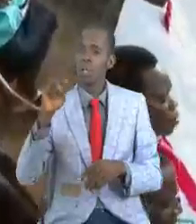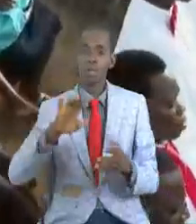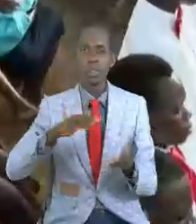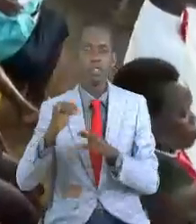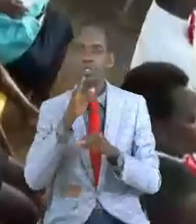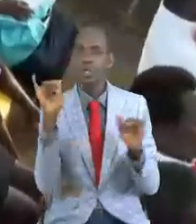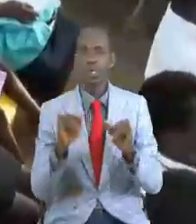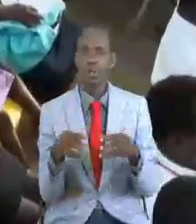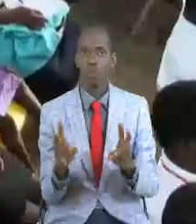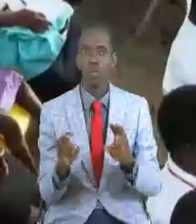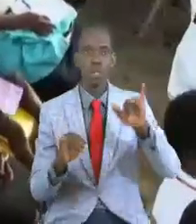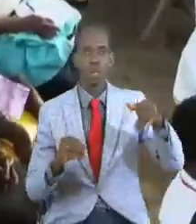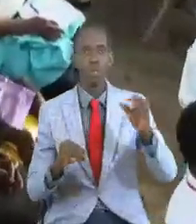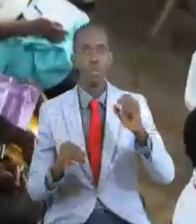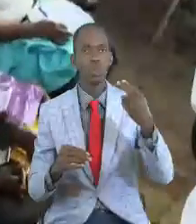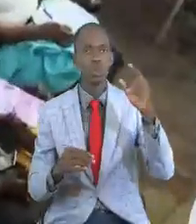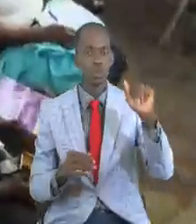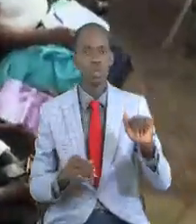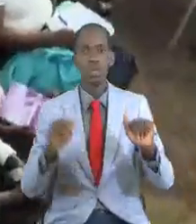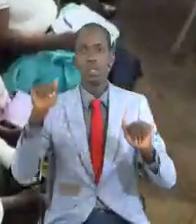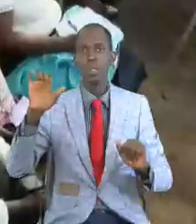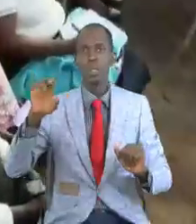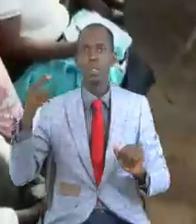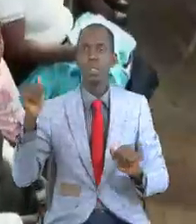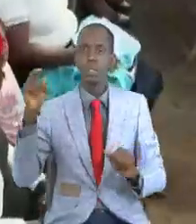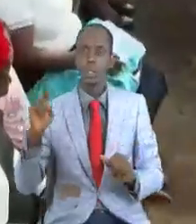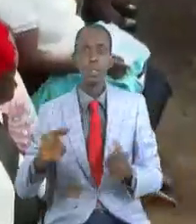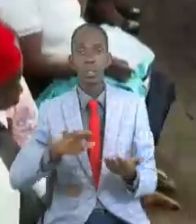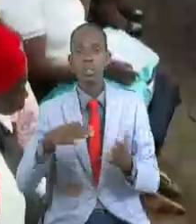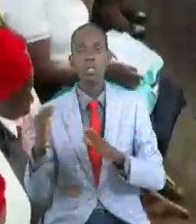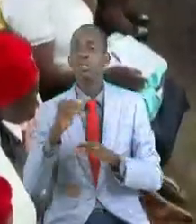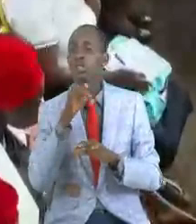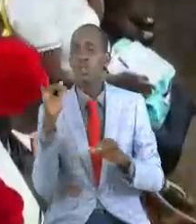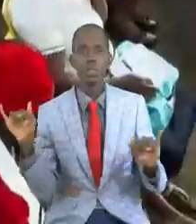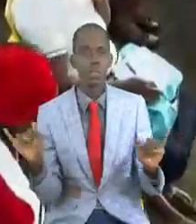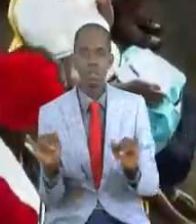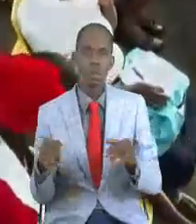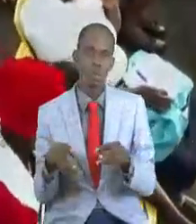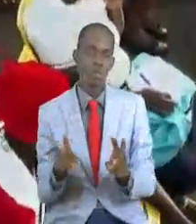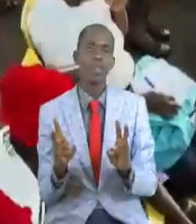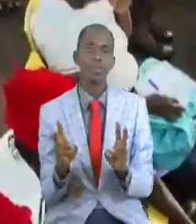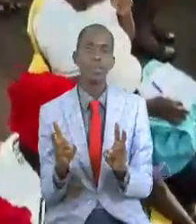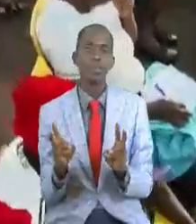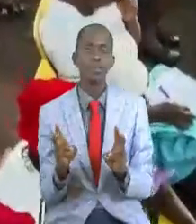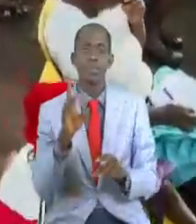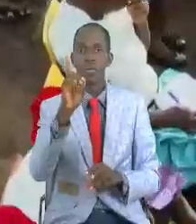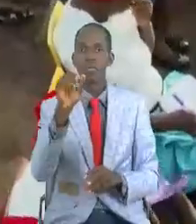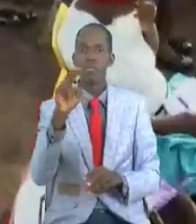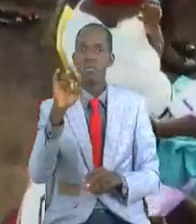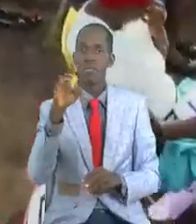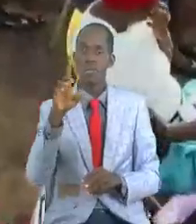died a can died they didn't die in the same way that he died